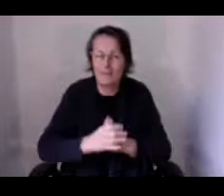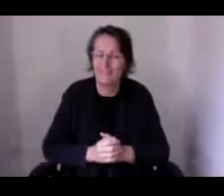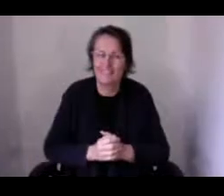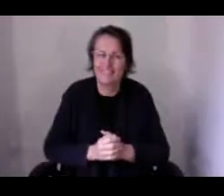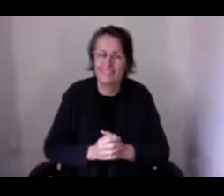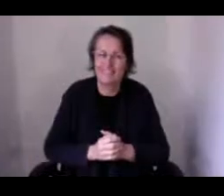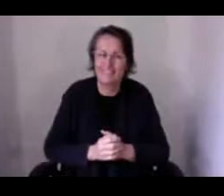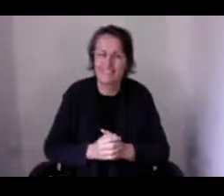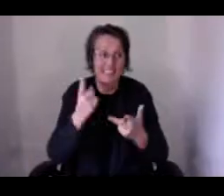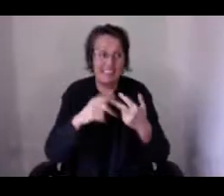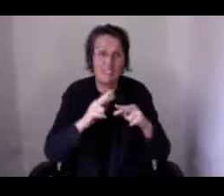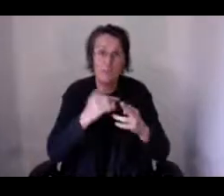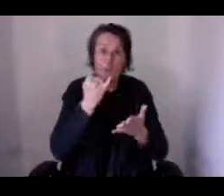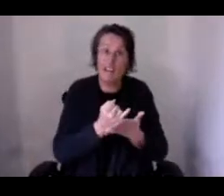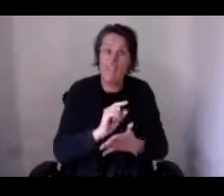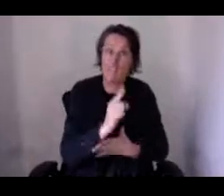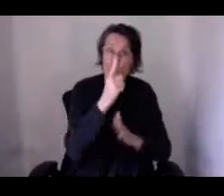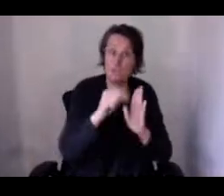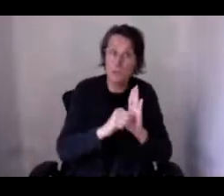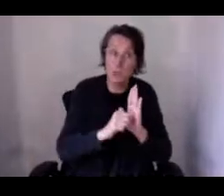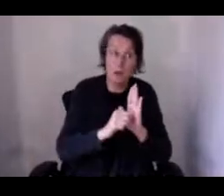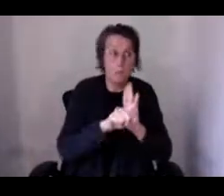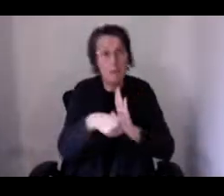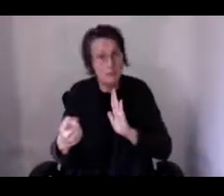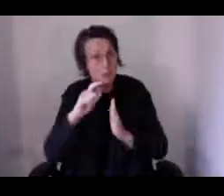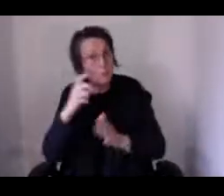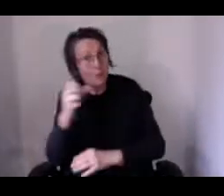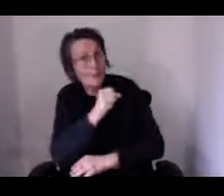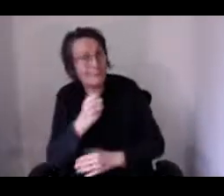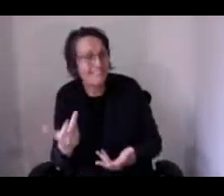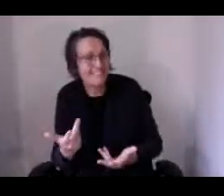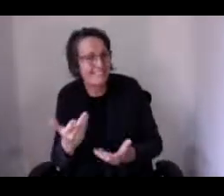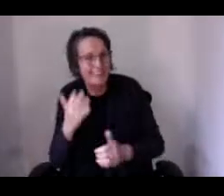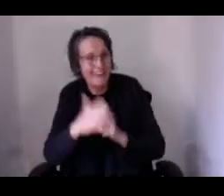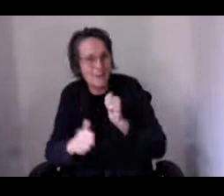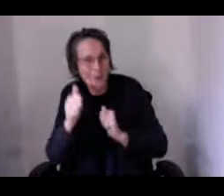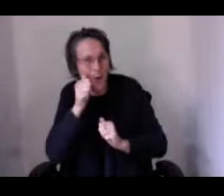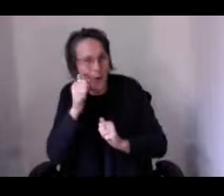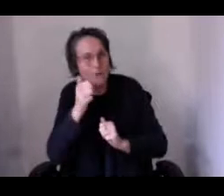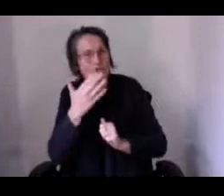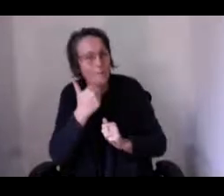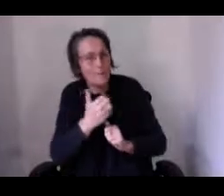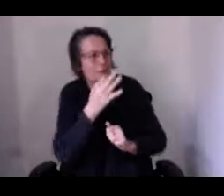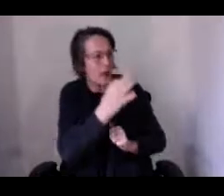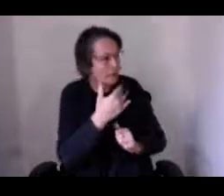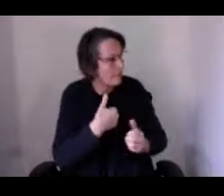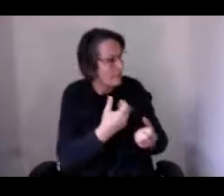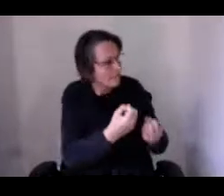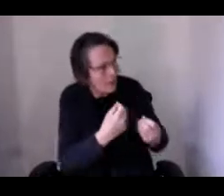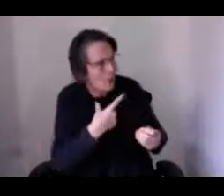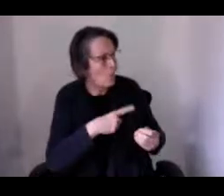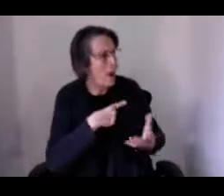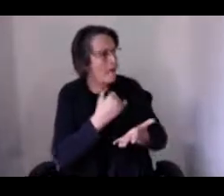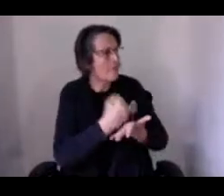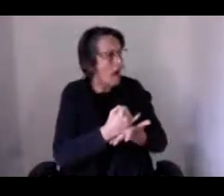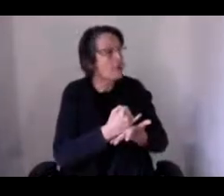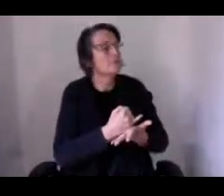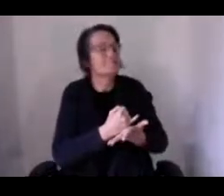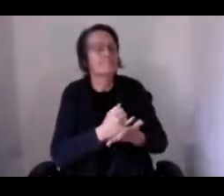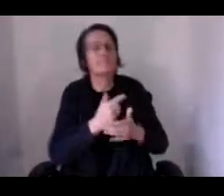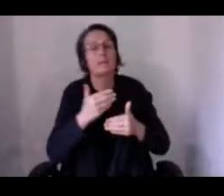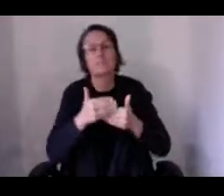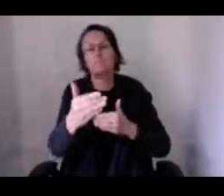doesn't mean you'll be unsuccessful in other rounds. So get the feedback, talk to more people, and try again.